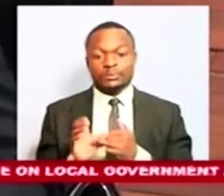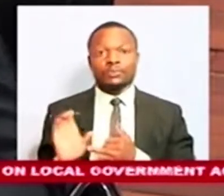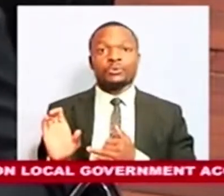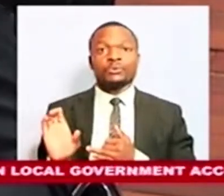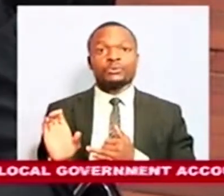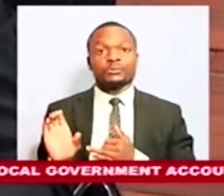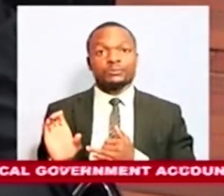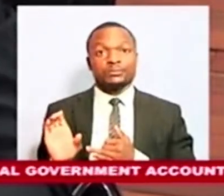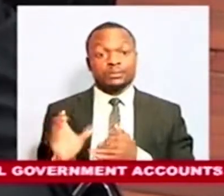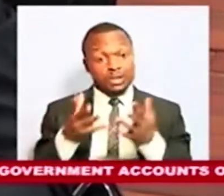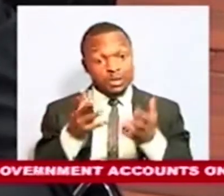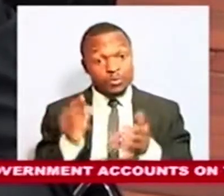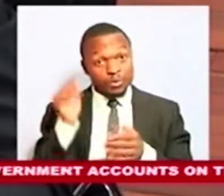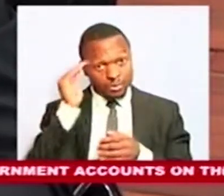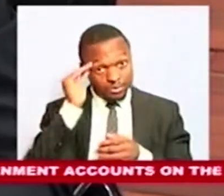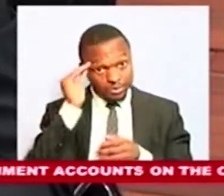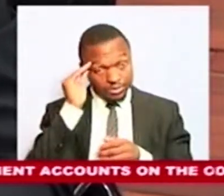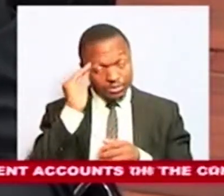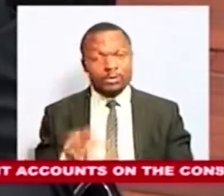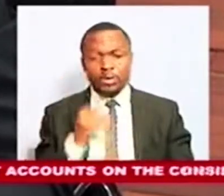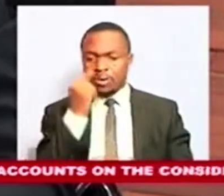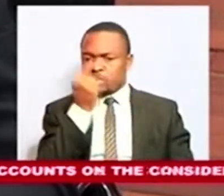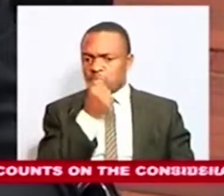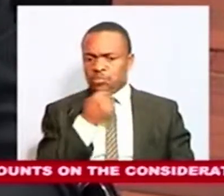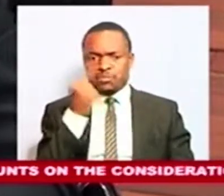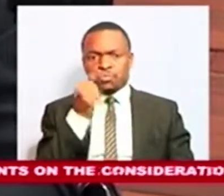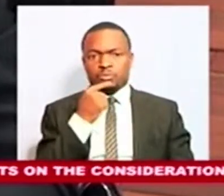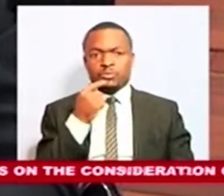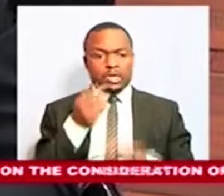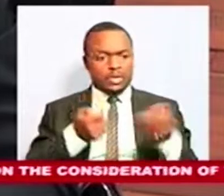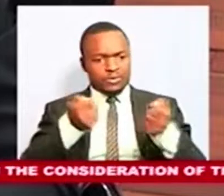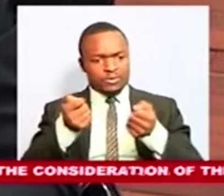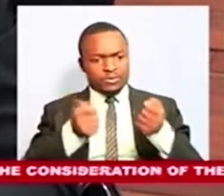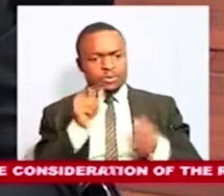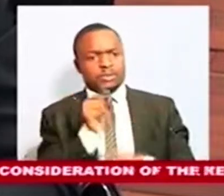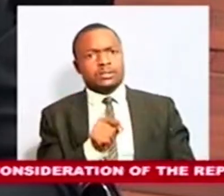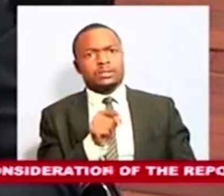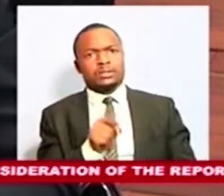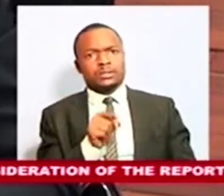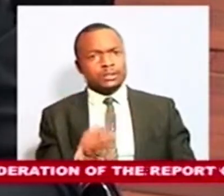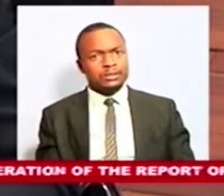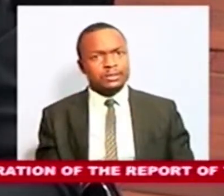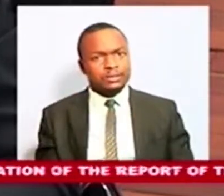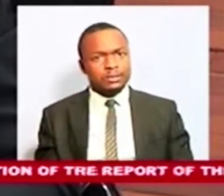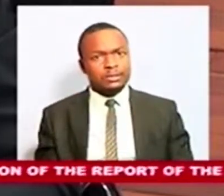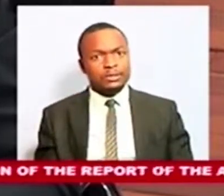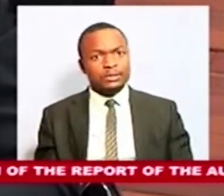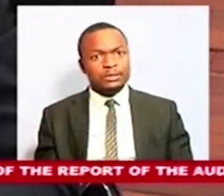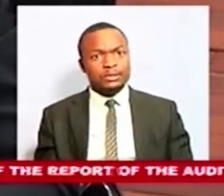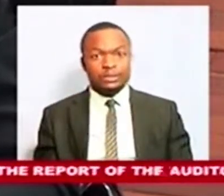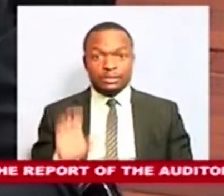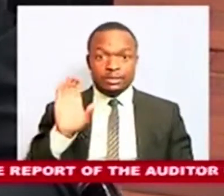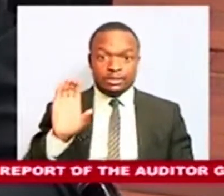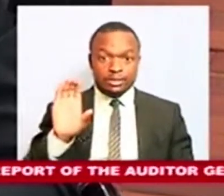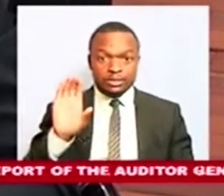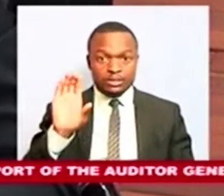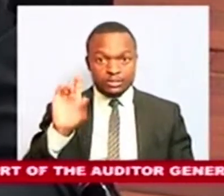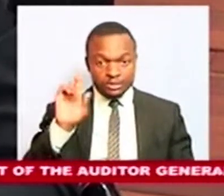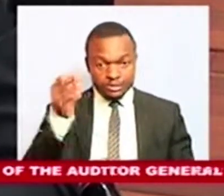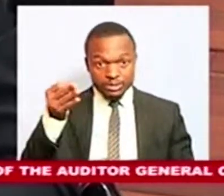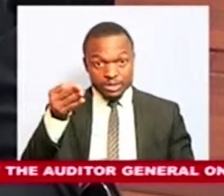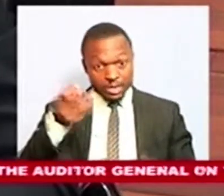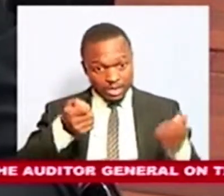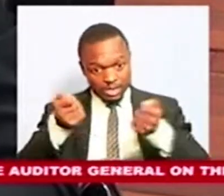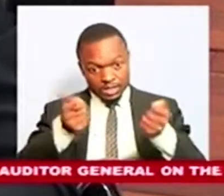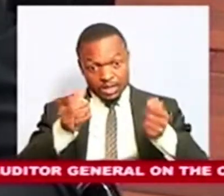component. I wanted to find out whose vehicle is this? Is it the CDF vehicle or